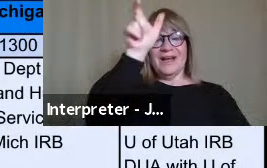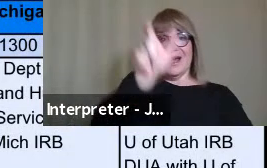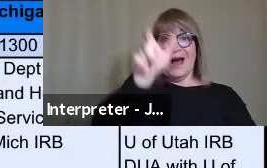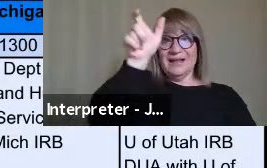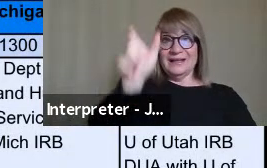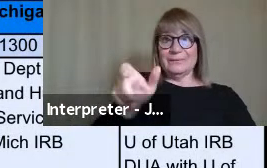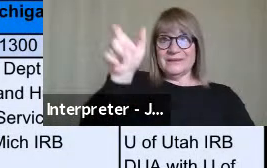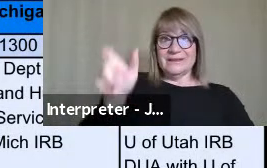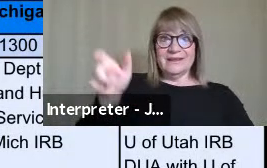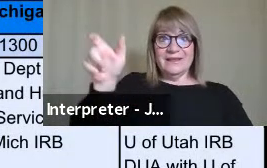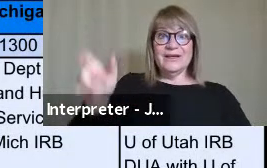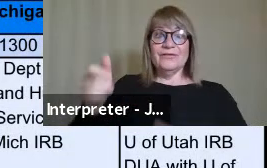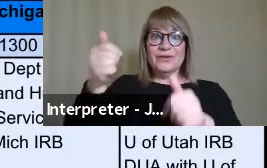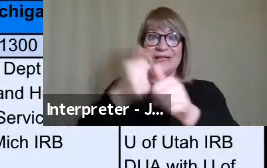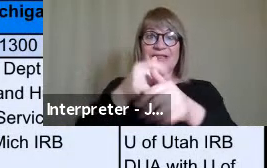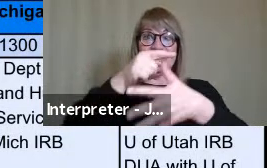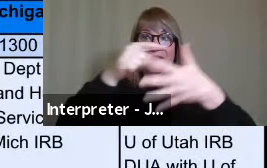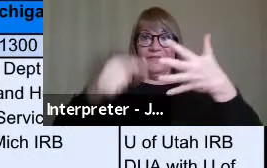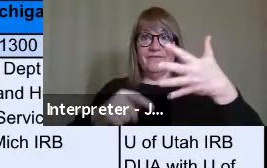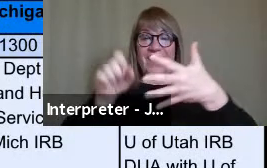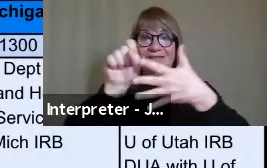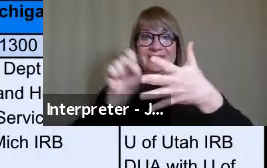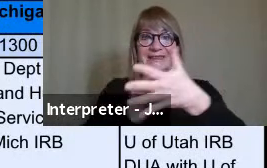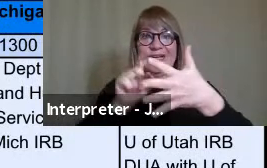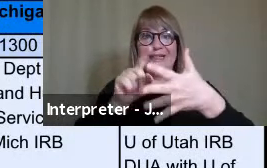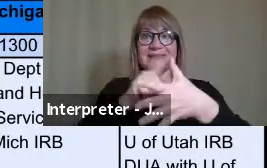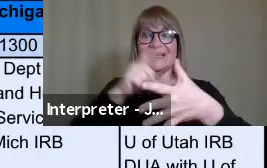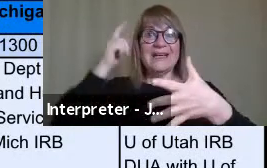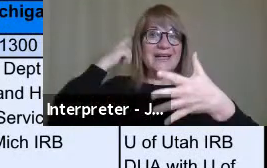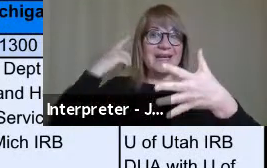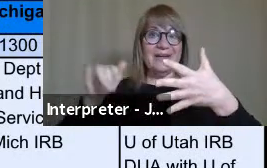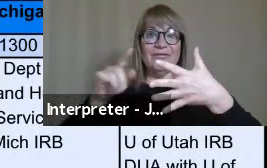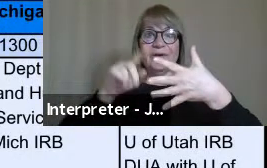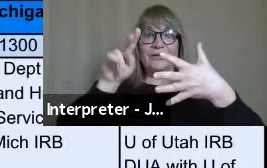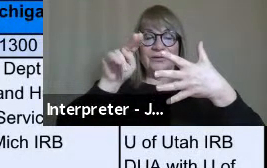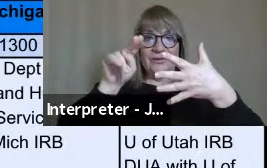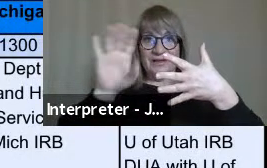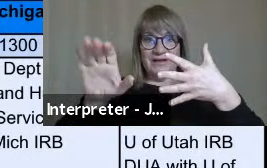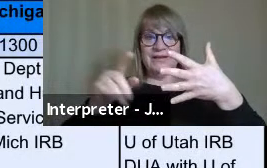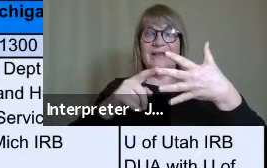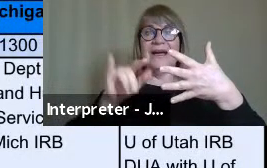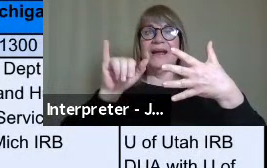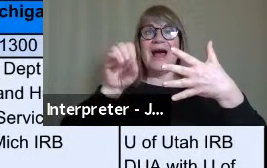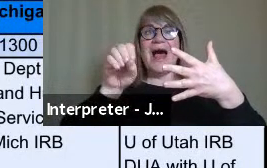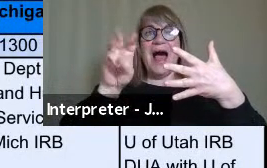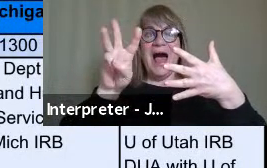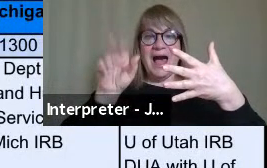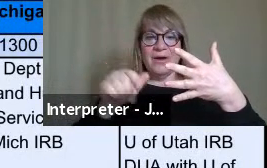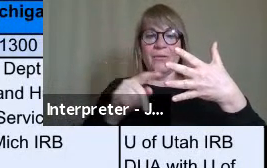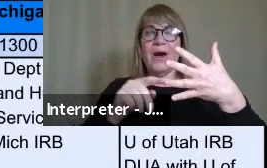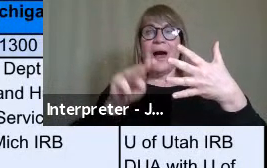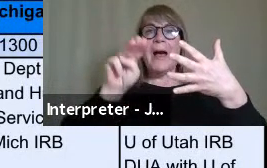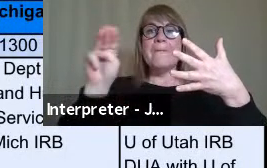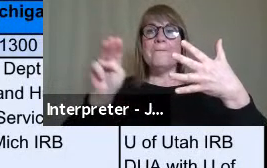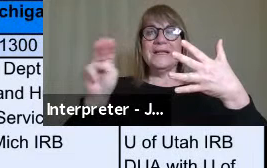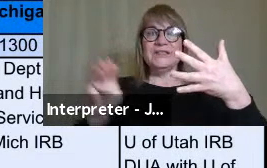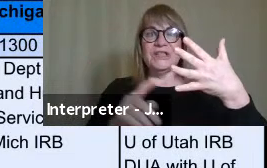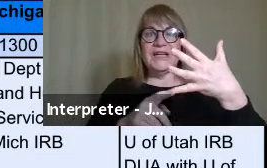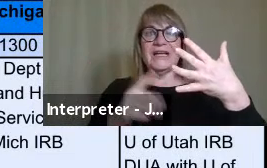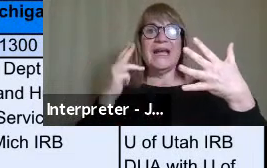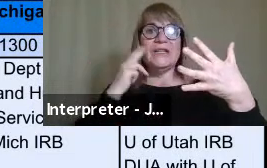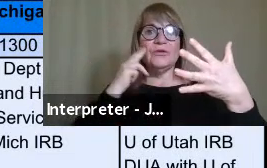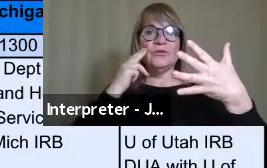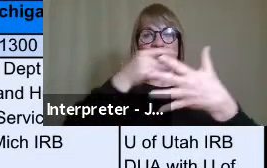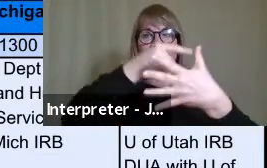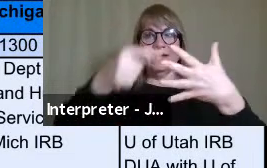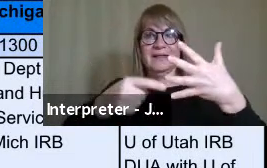is is con looking into the history of eugenic sterilization so we have california north carolina iowa